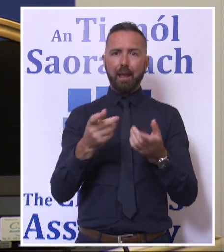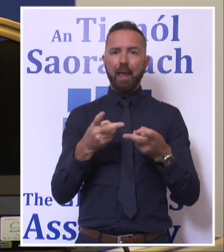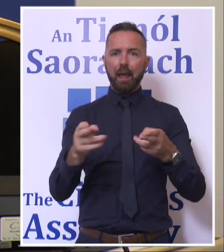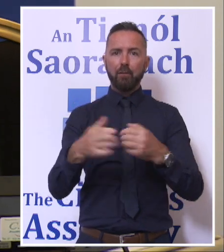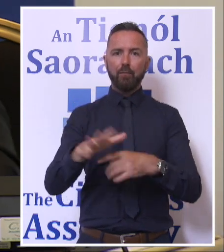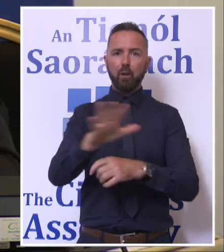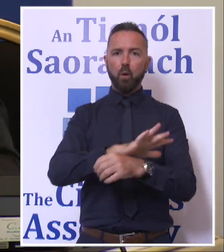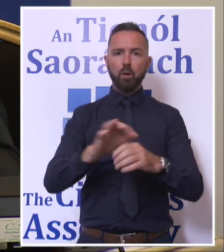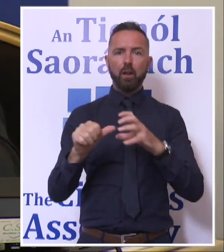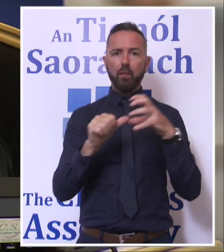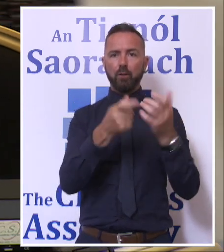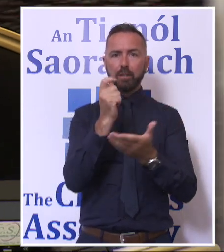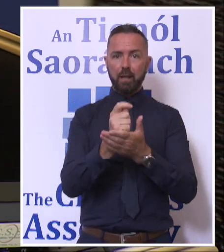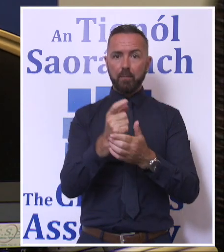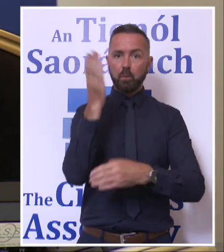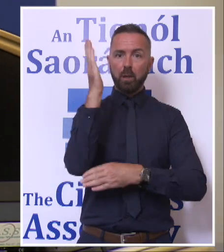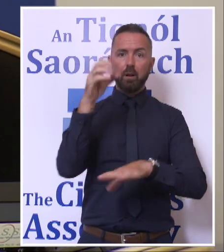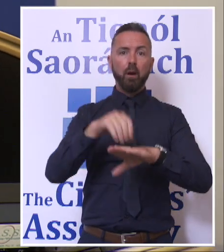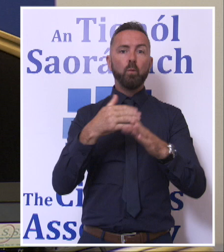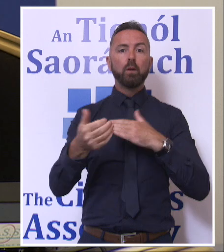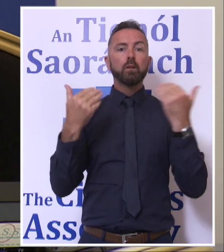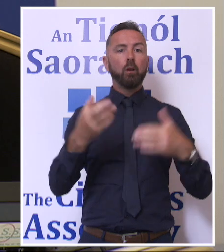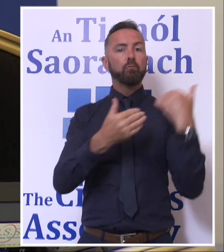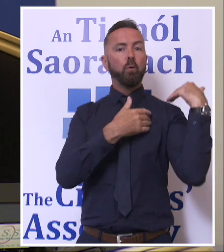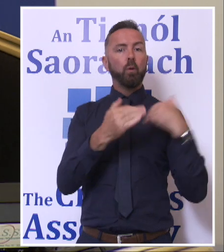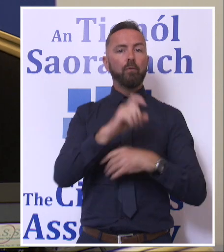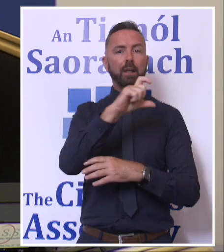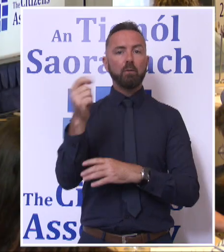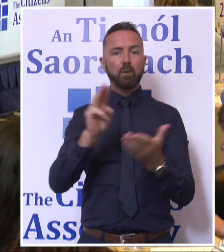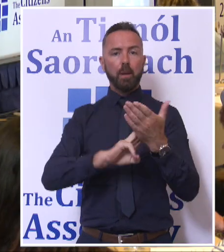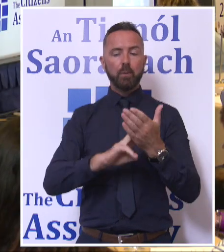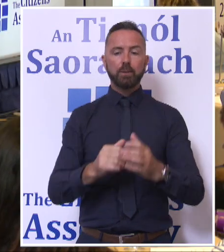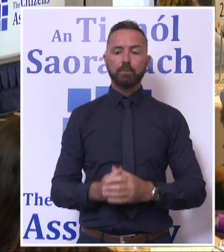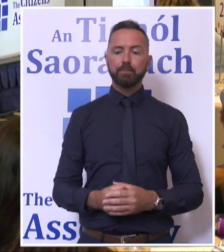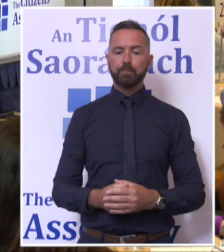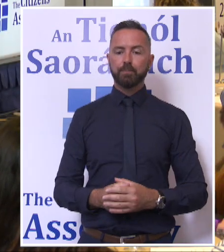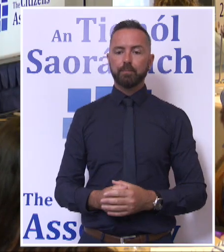Times. Presentation is on the current role of the council members. Thank you.